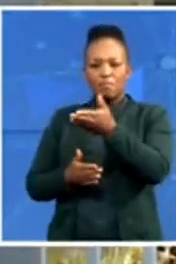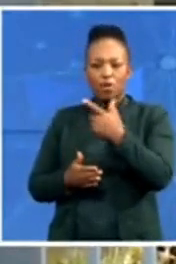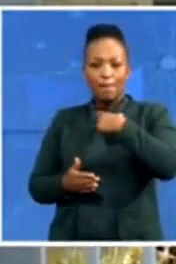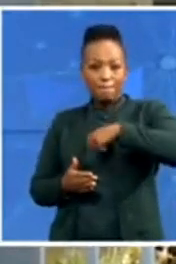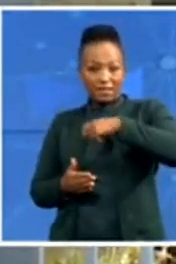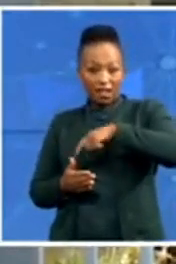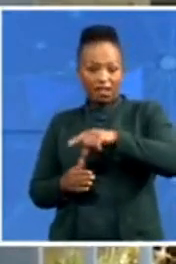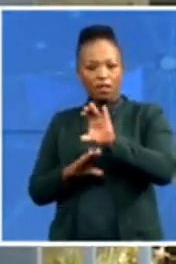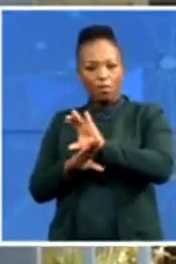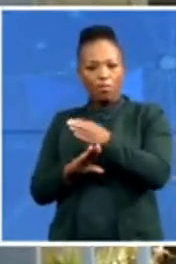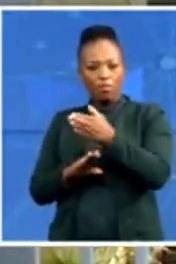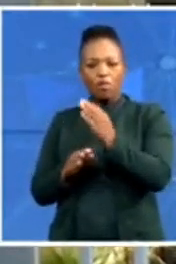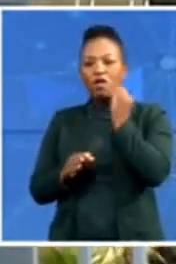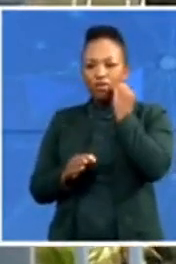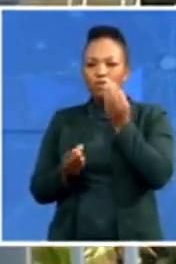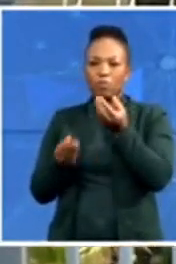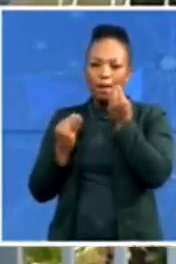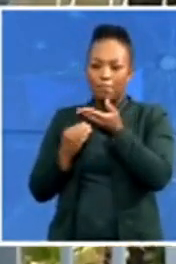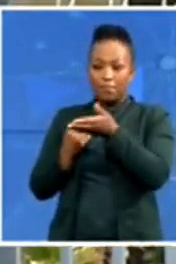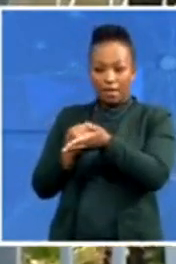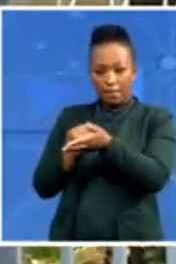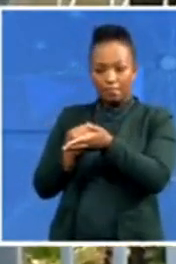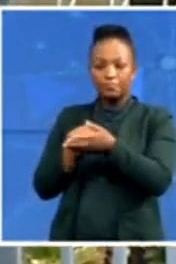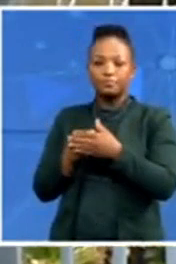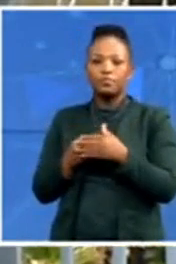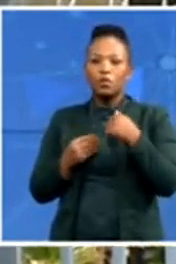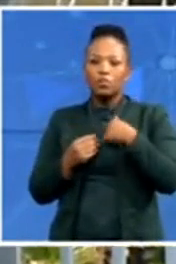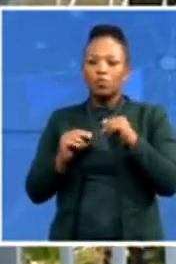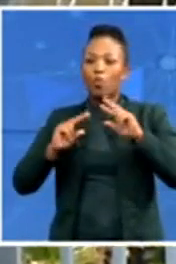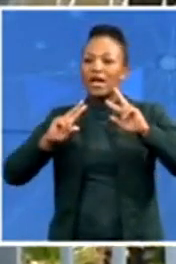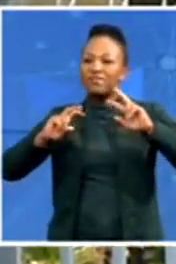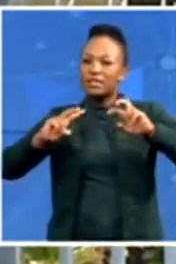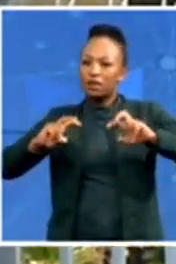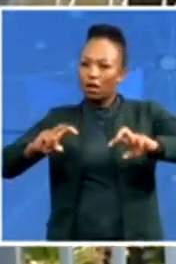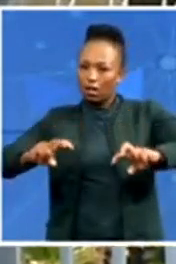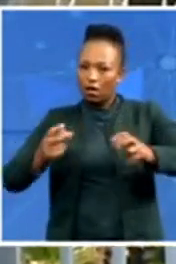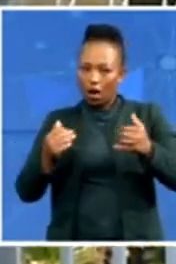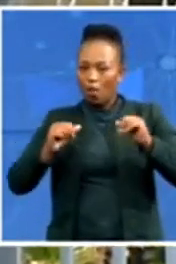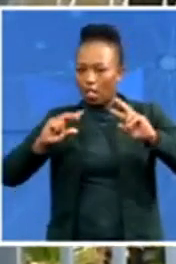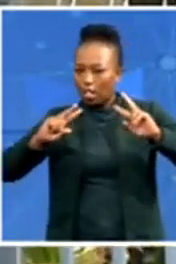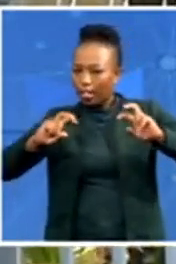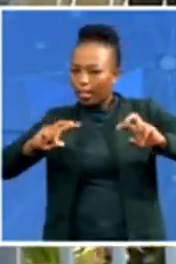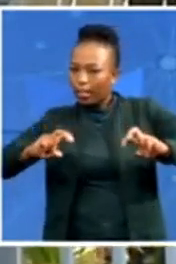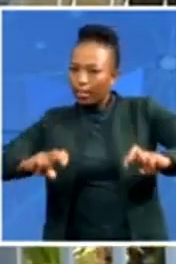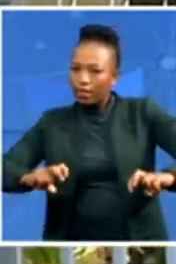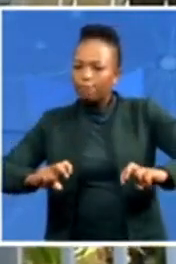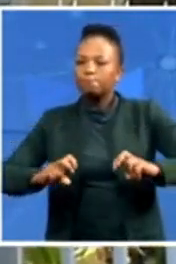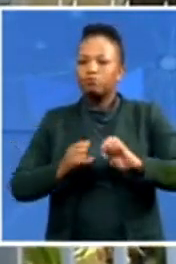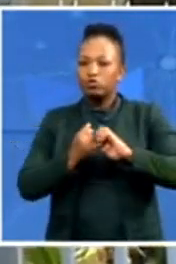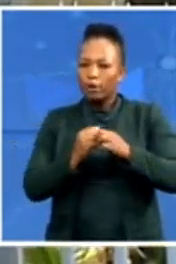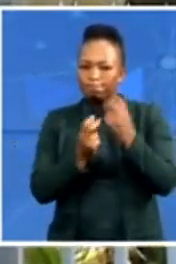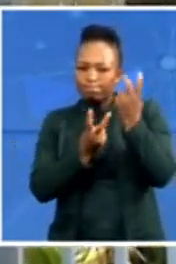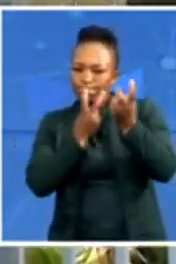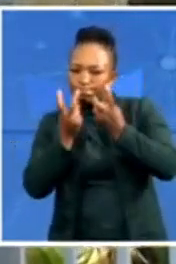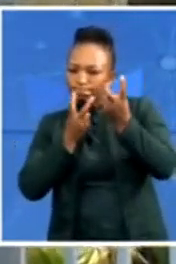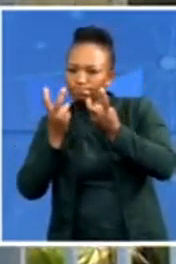found, and that is what our investigators are looking into now. And we are trying to get every piece of evidence that we can get, be it